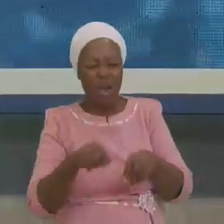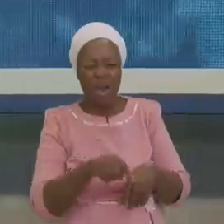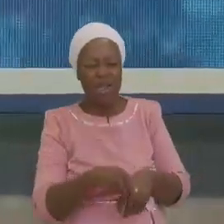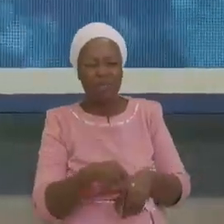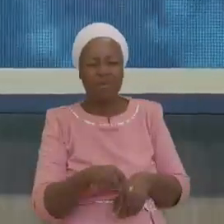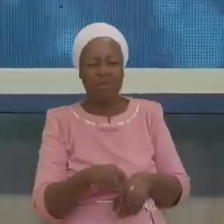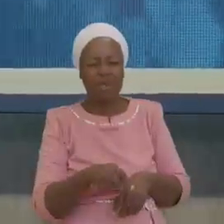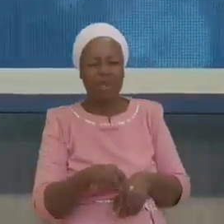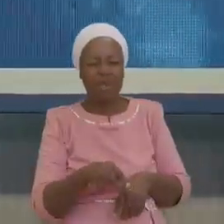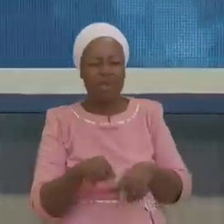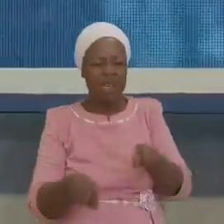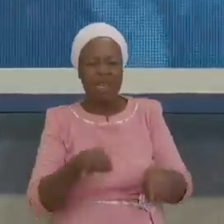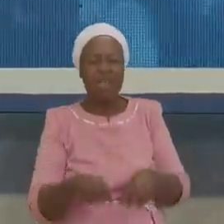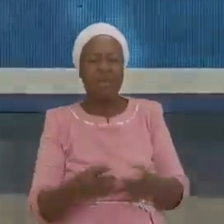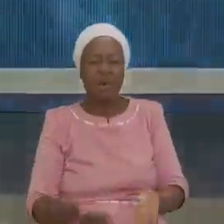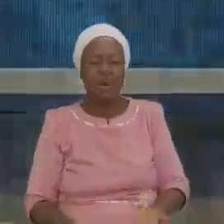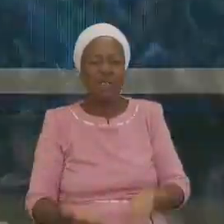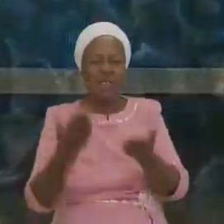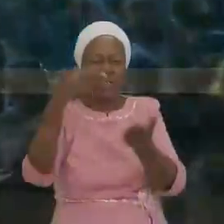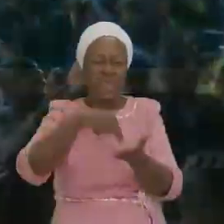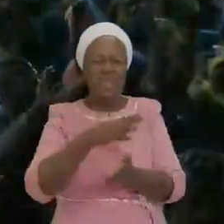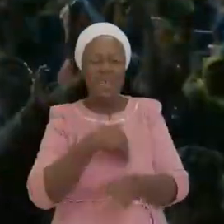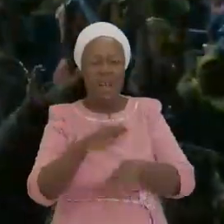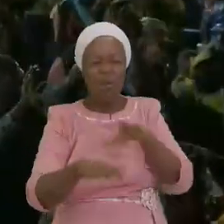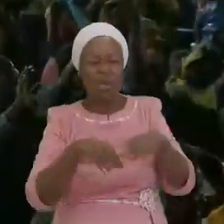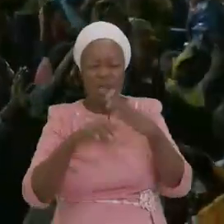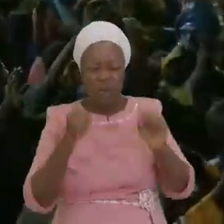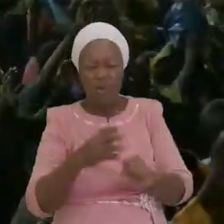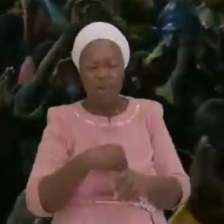and walk in the power and the strength of the Lord.